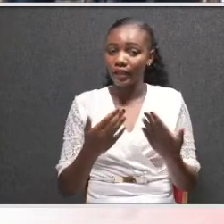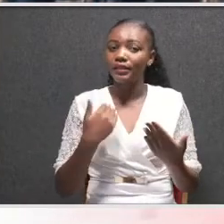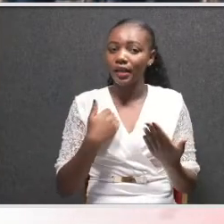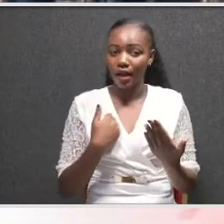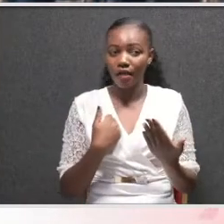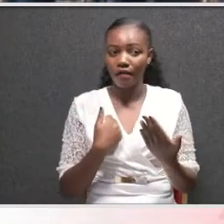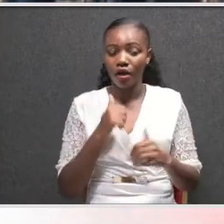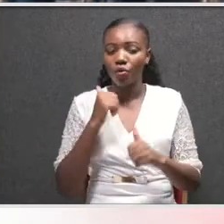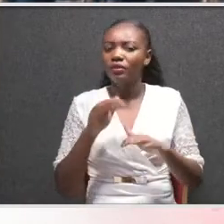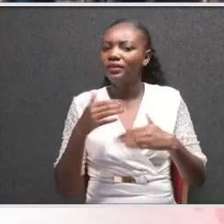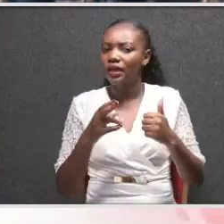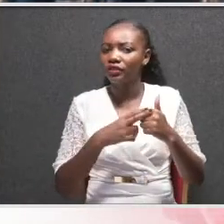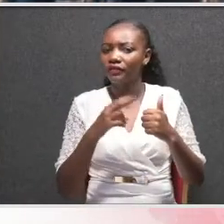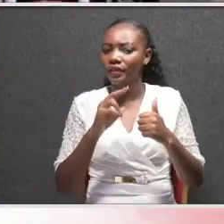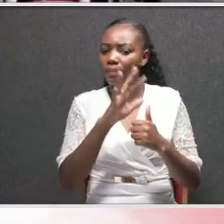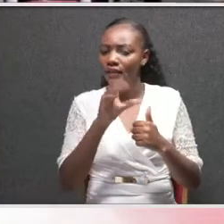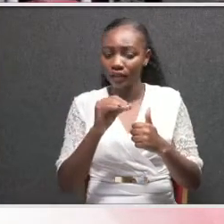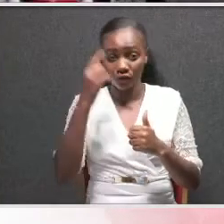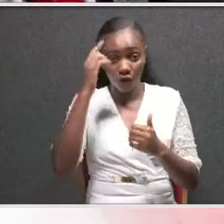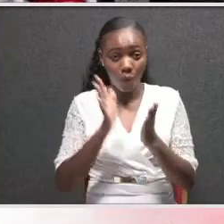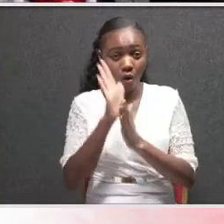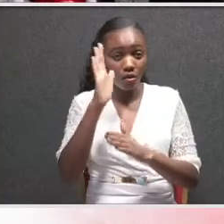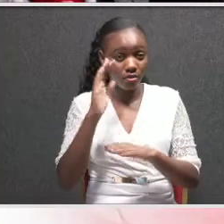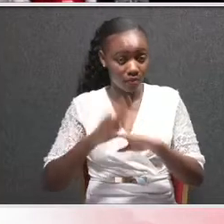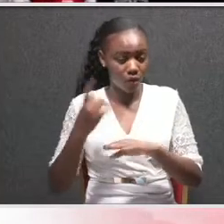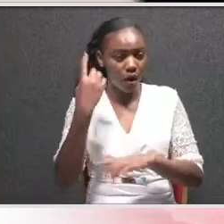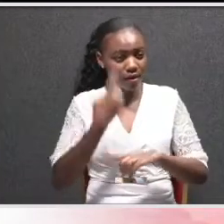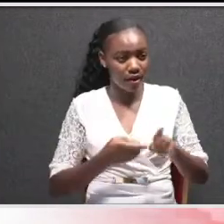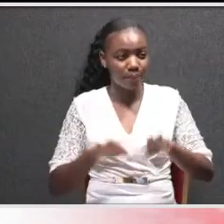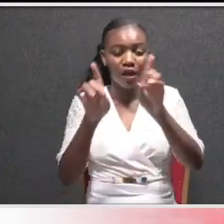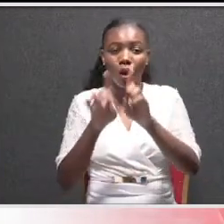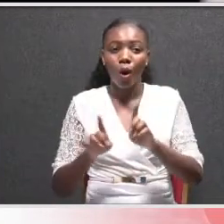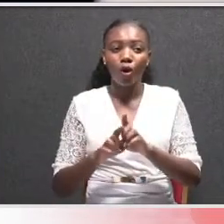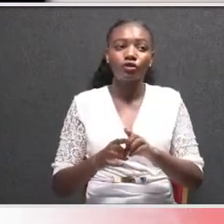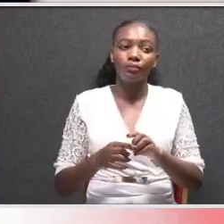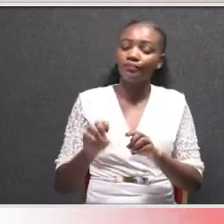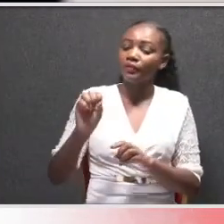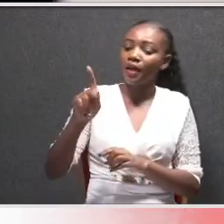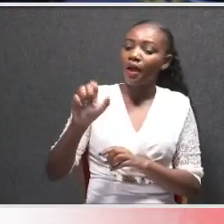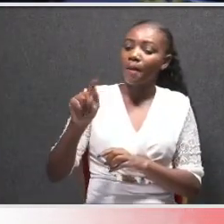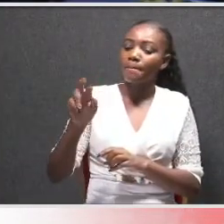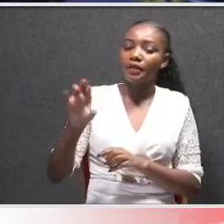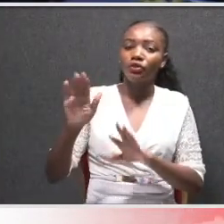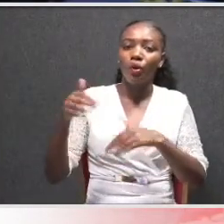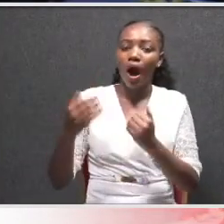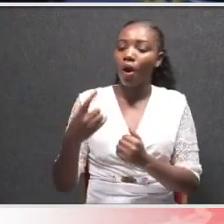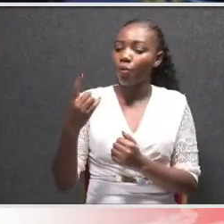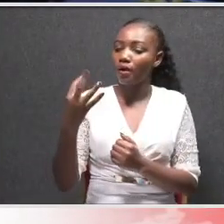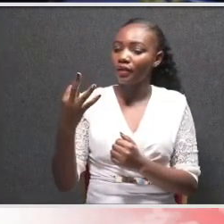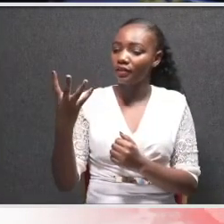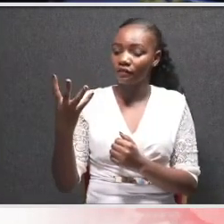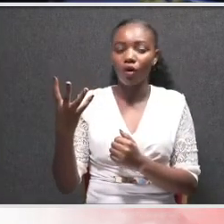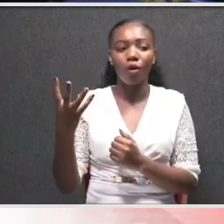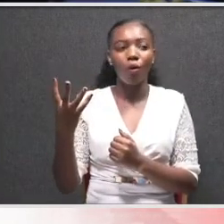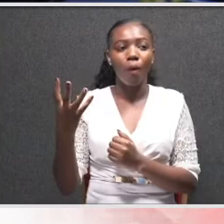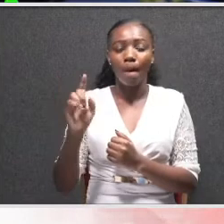been at 7% for over a year now. Super Petrol is now retailing at 134 shillings and 72